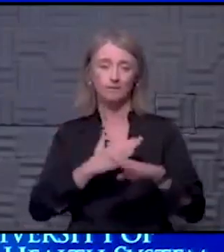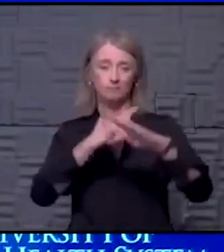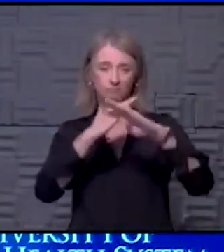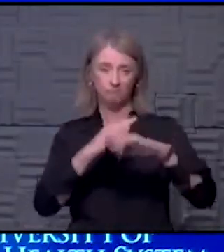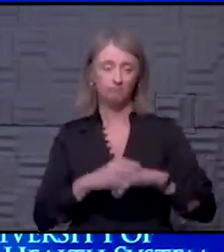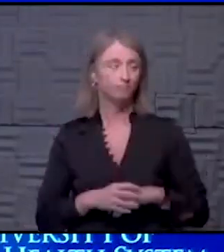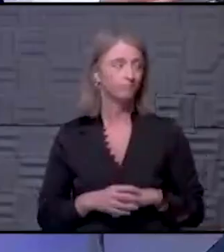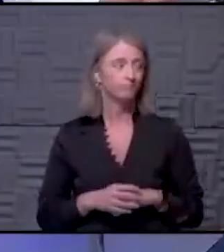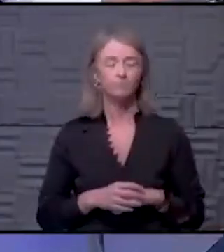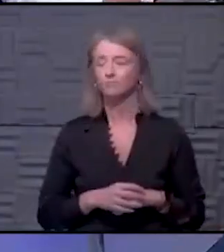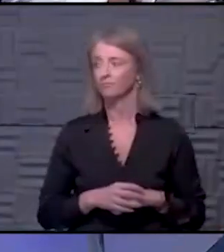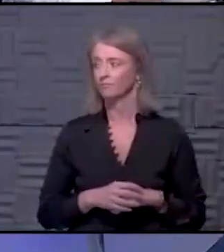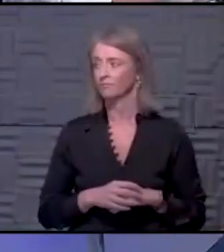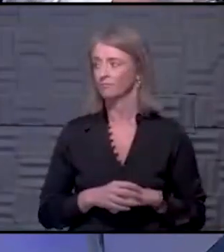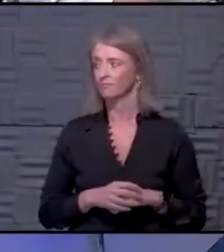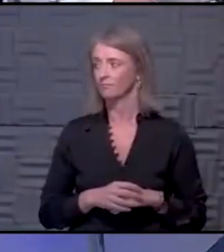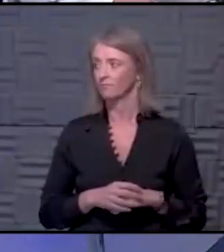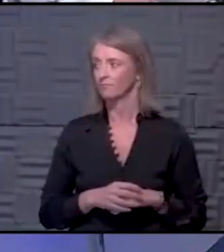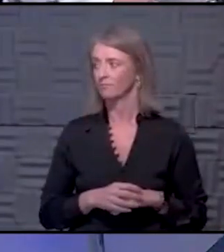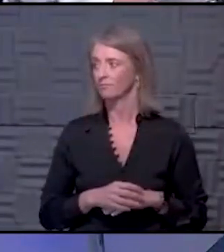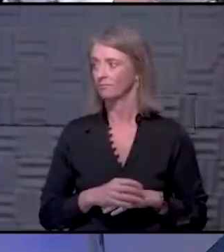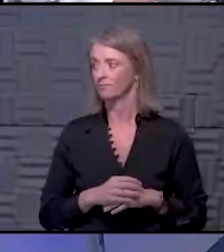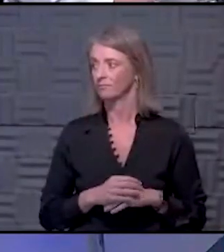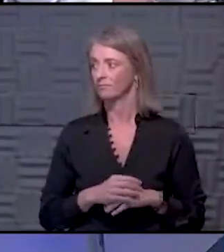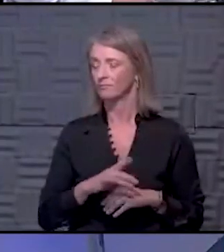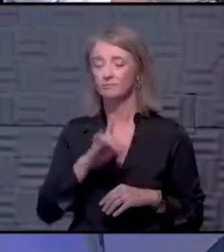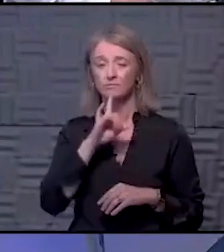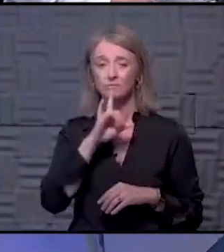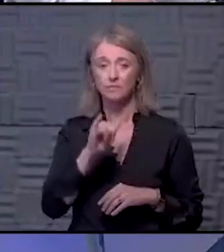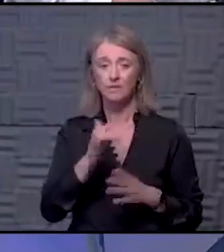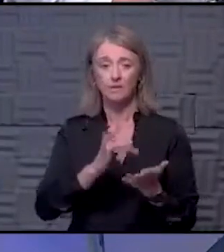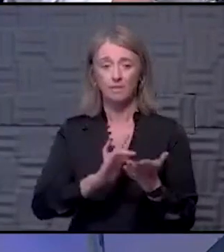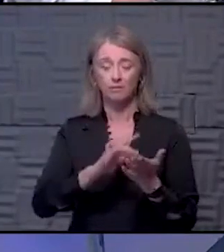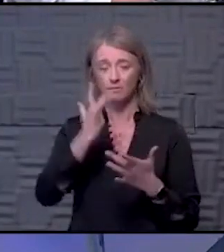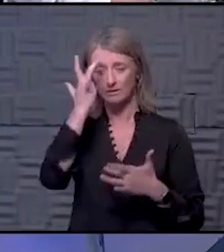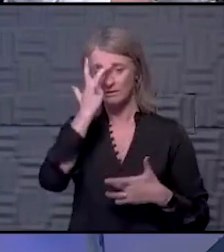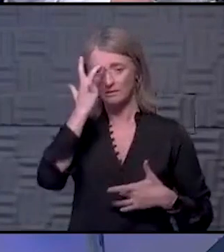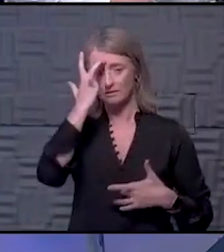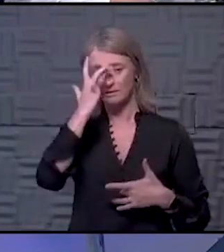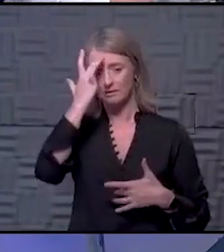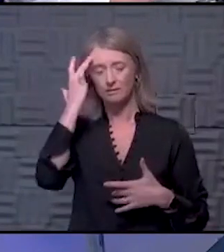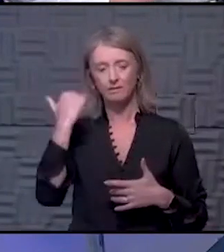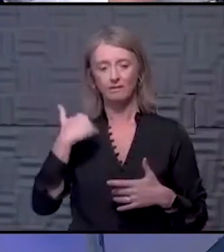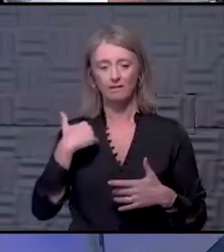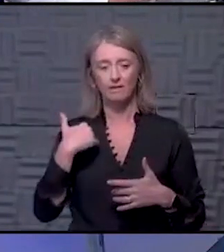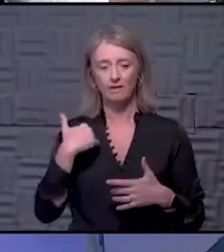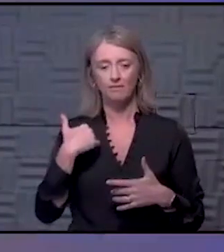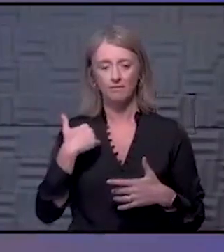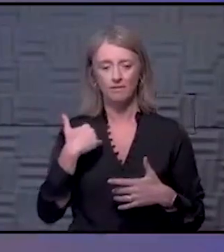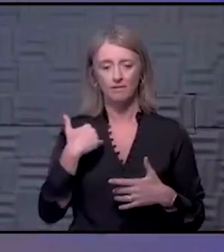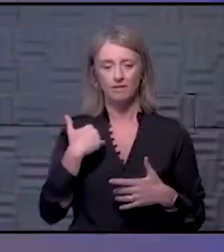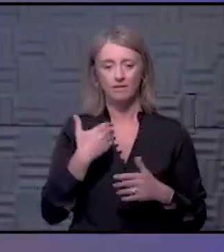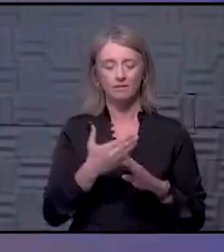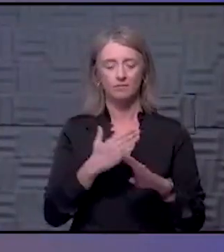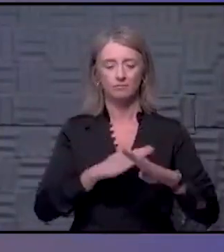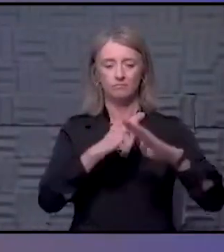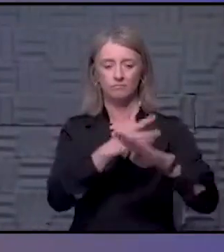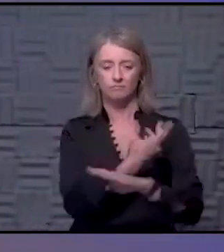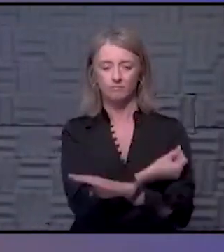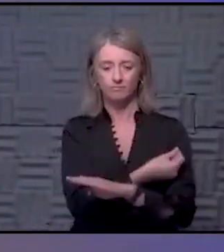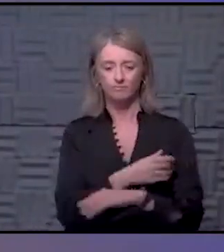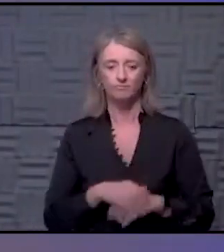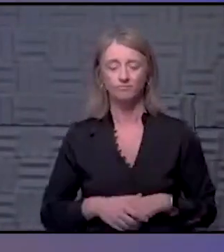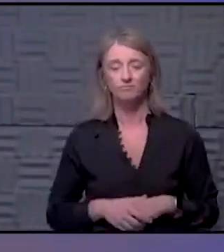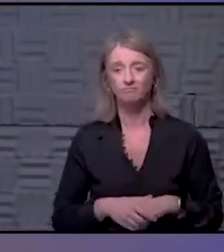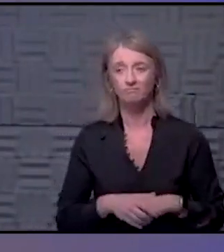aside from severe anaphylactic response, is there really a medical condition that prevents you from having the vaccine? And I think the answer to that is no. No,